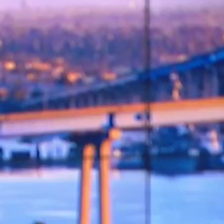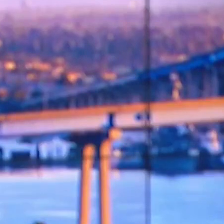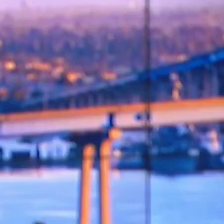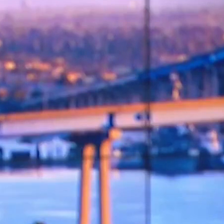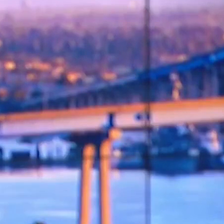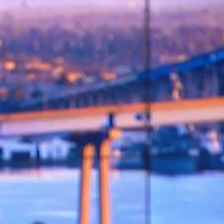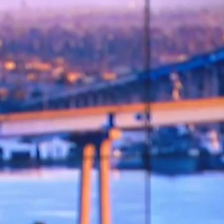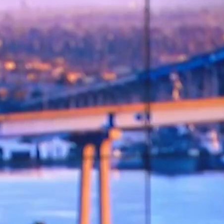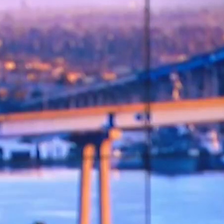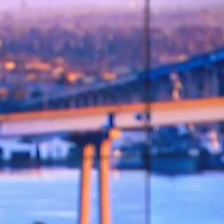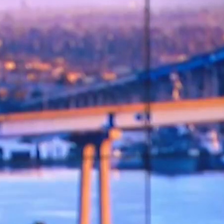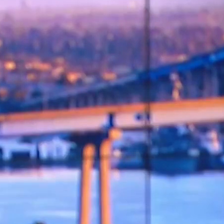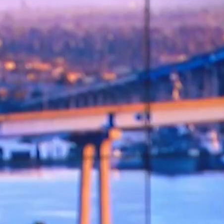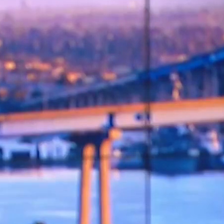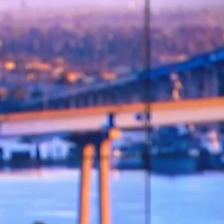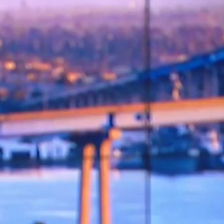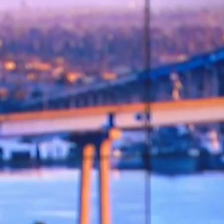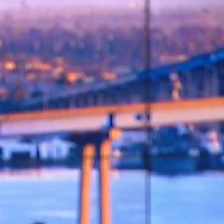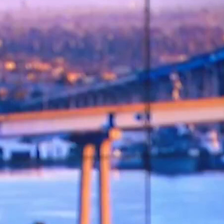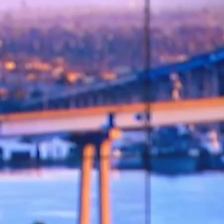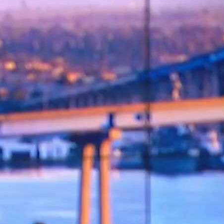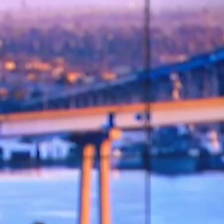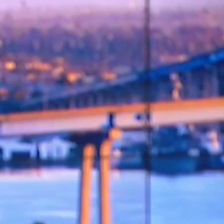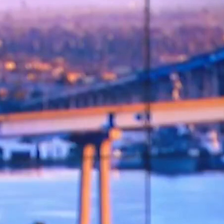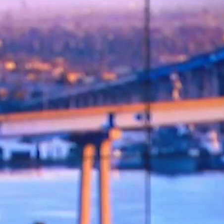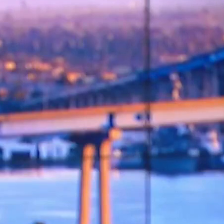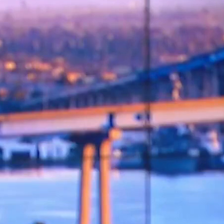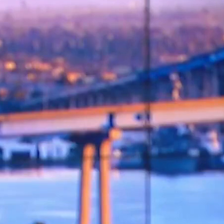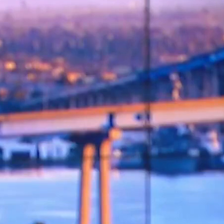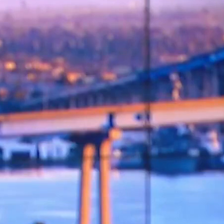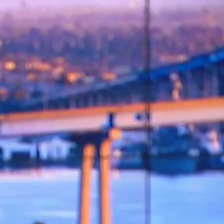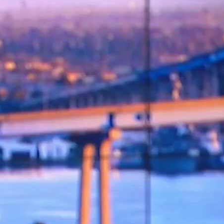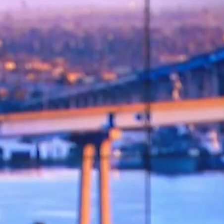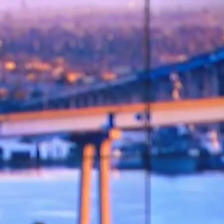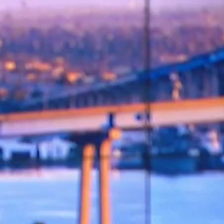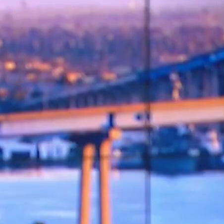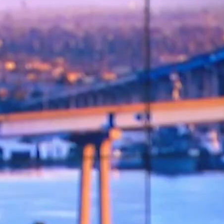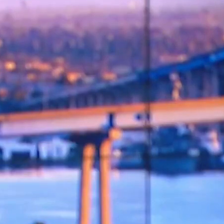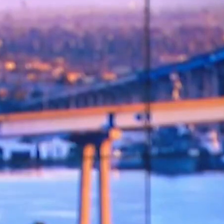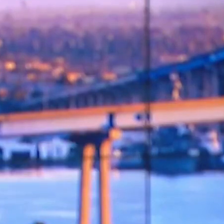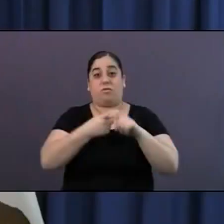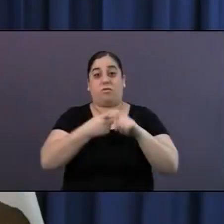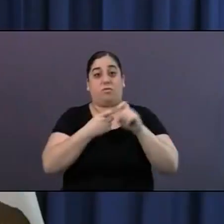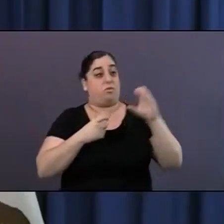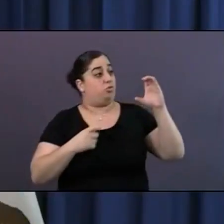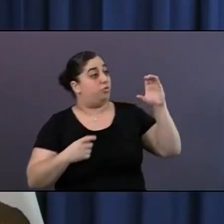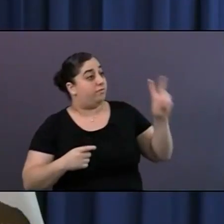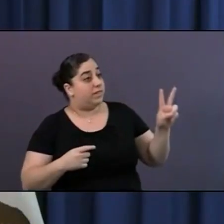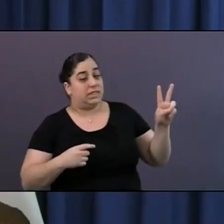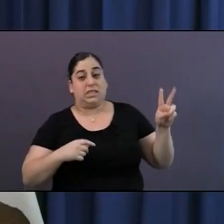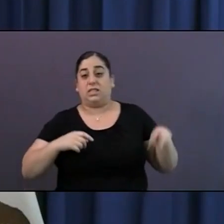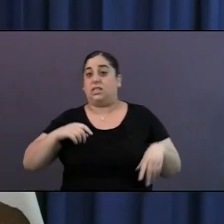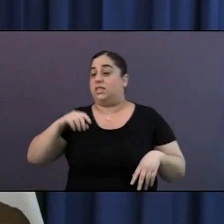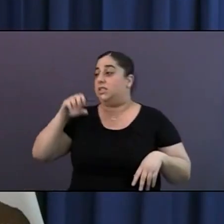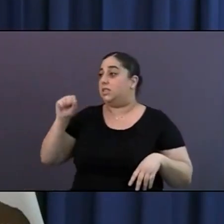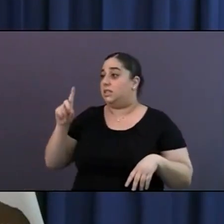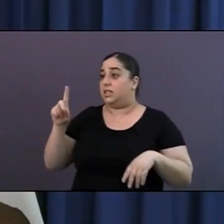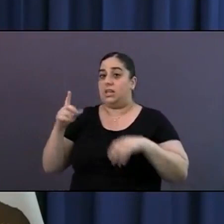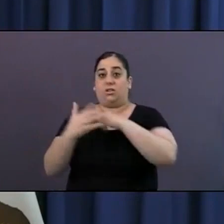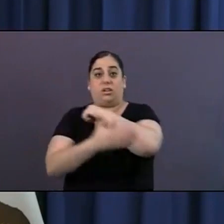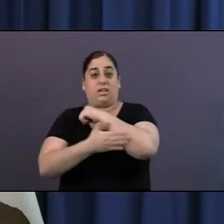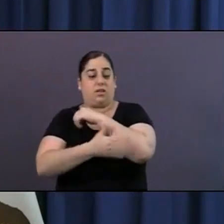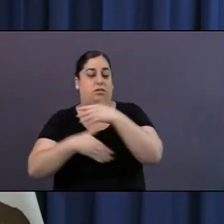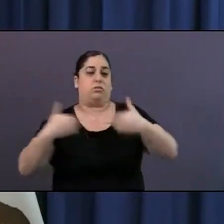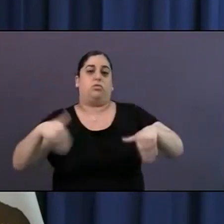to expand San Diego's Bridge Shelter program and build a new homeless shelter in Chula Vista. The Bridge Shelter will